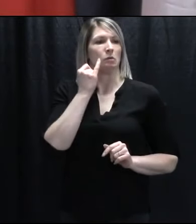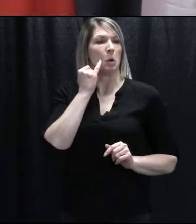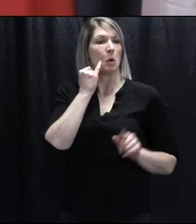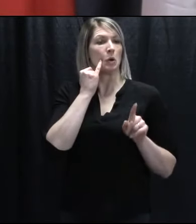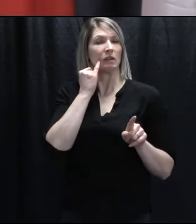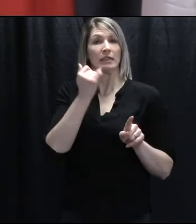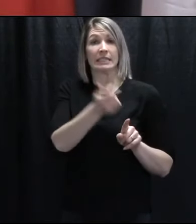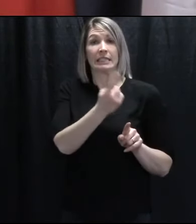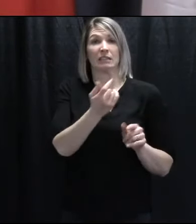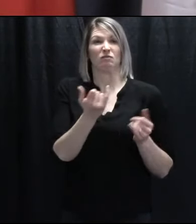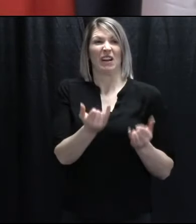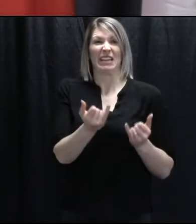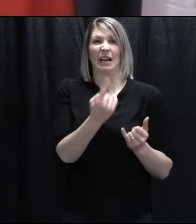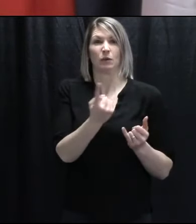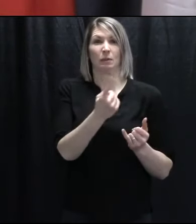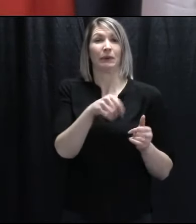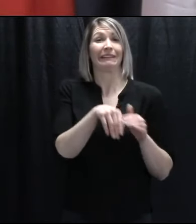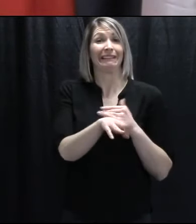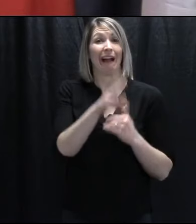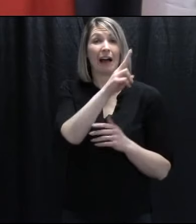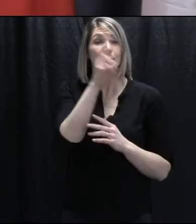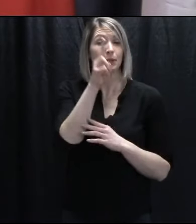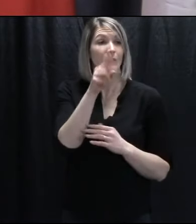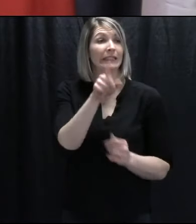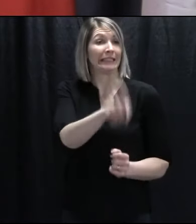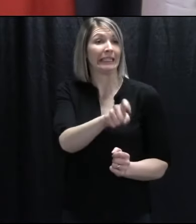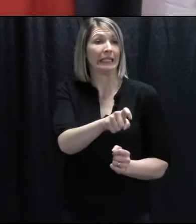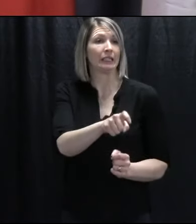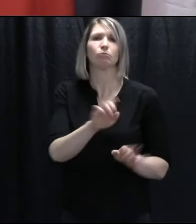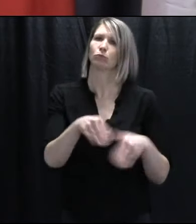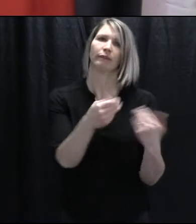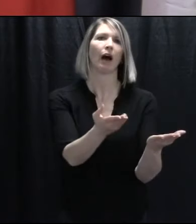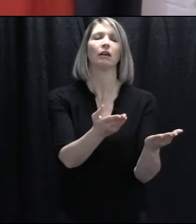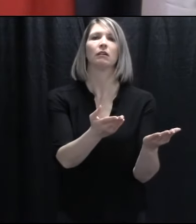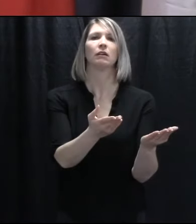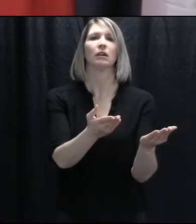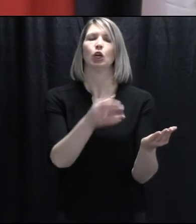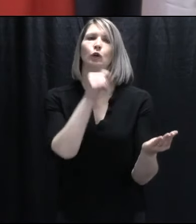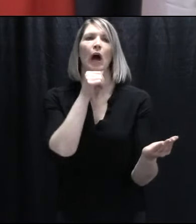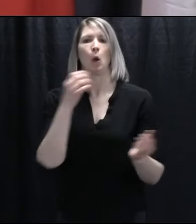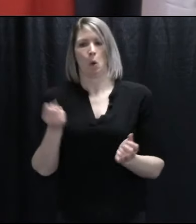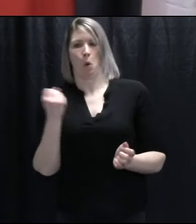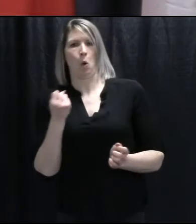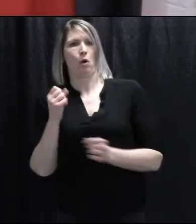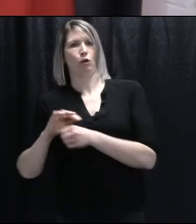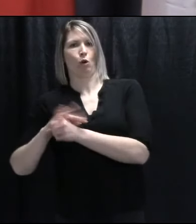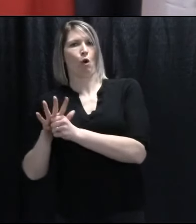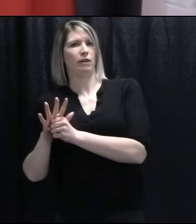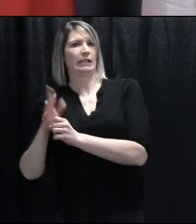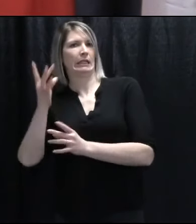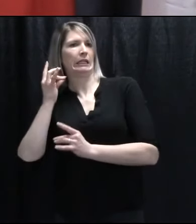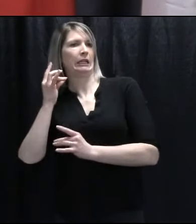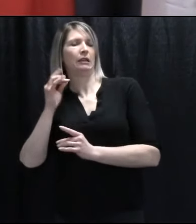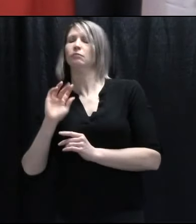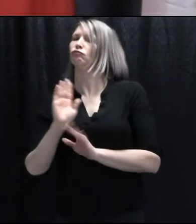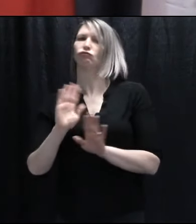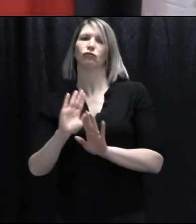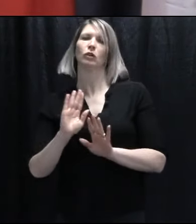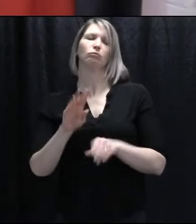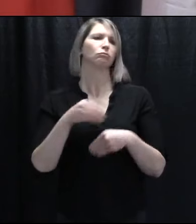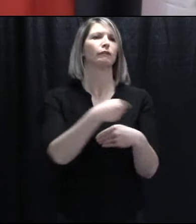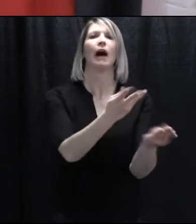to ventilation, as Dr. Haggie just mentioned. So the equipment is there, but I will say from a national